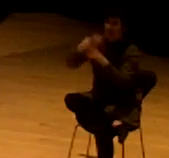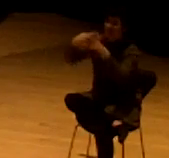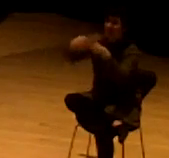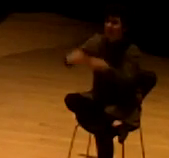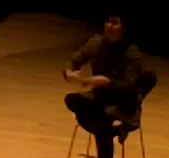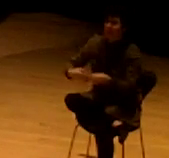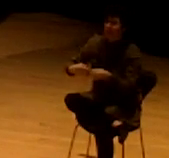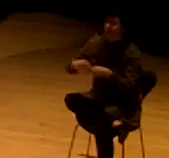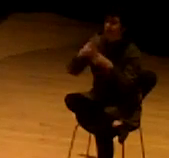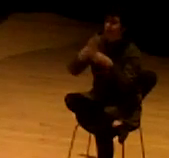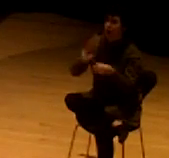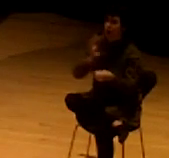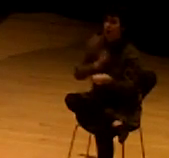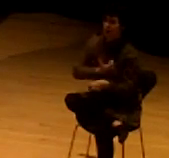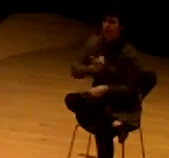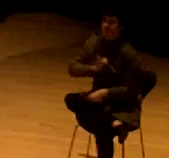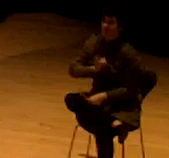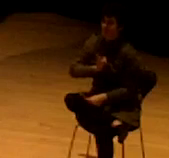Peter right here is a part of it.